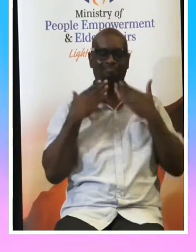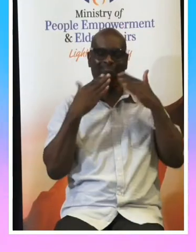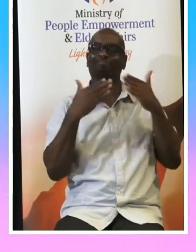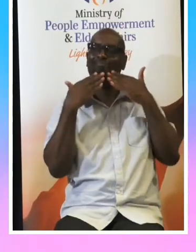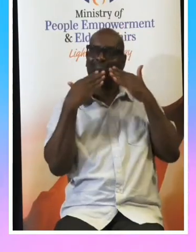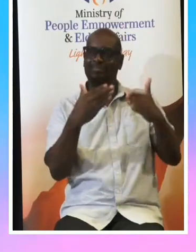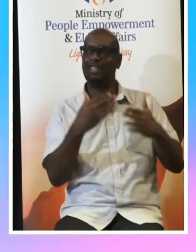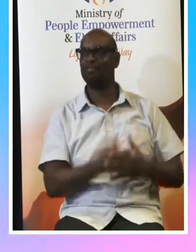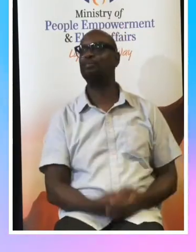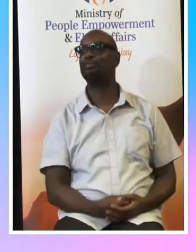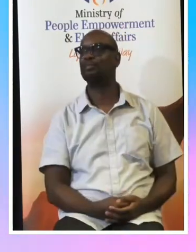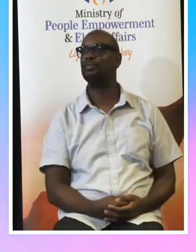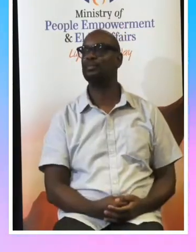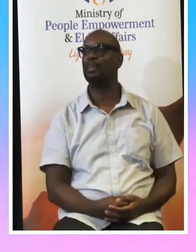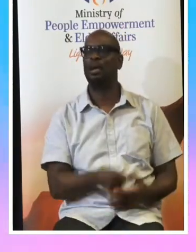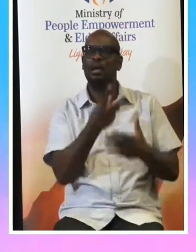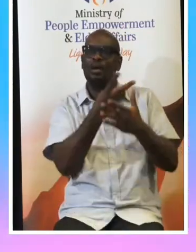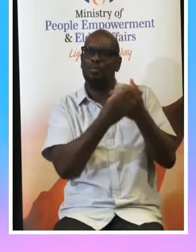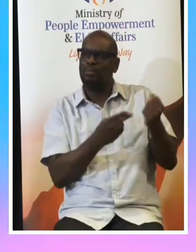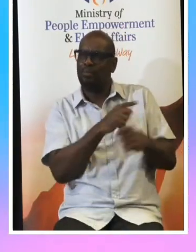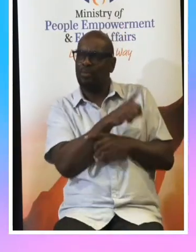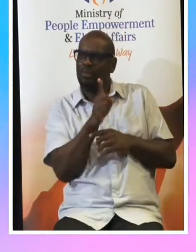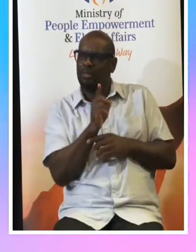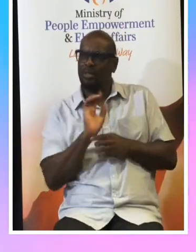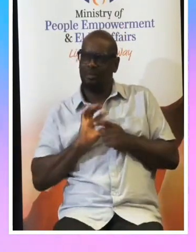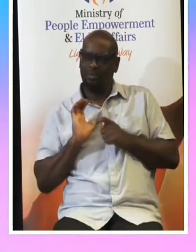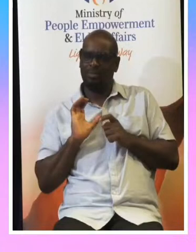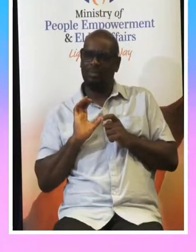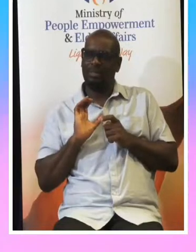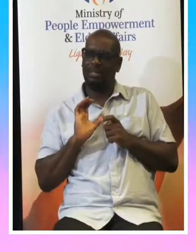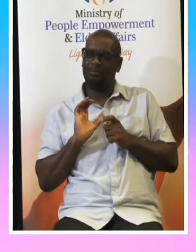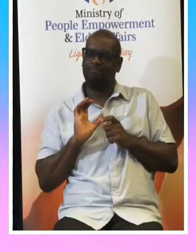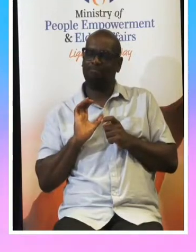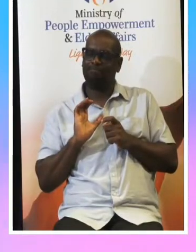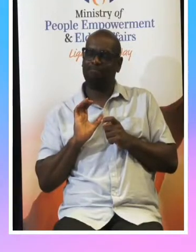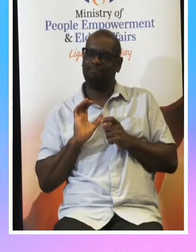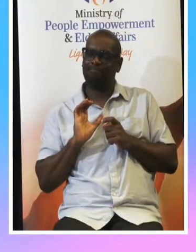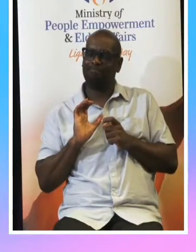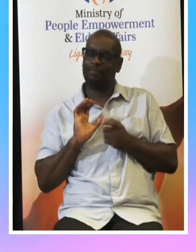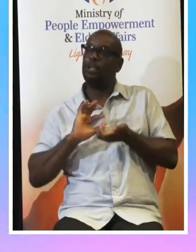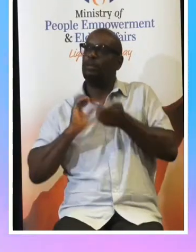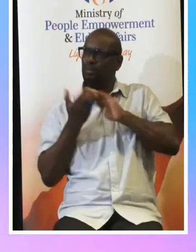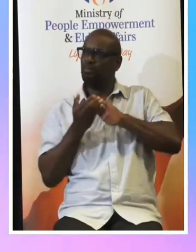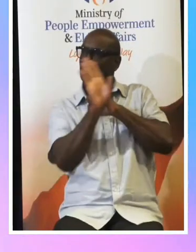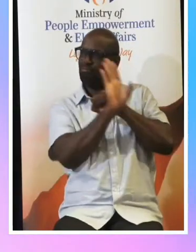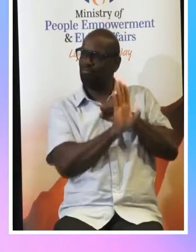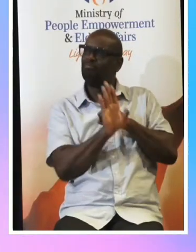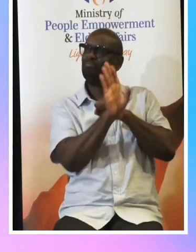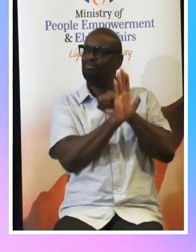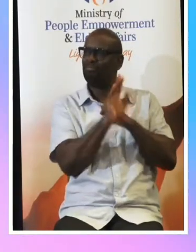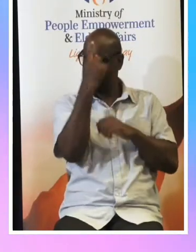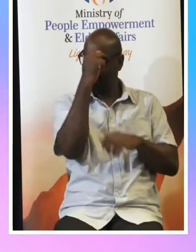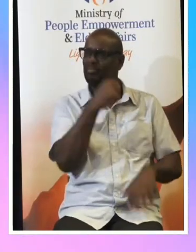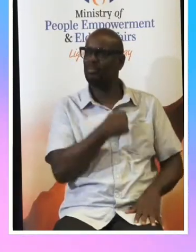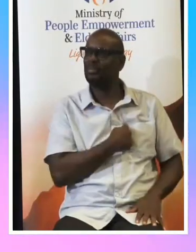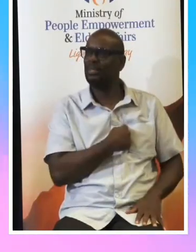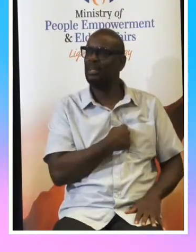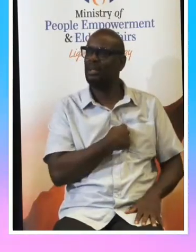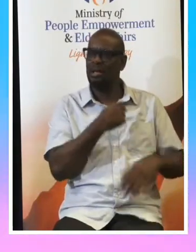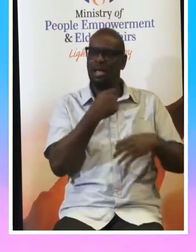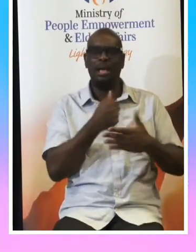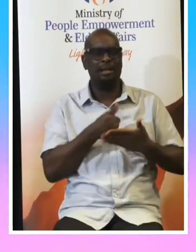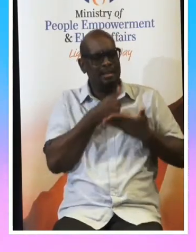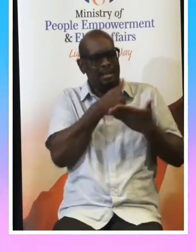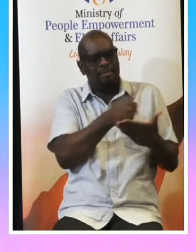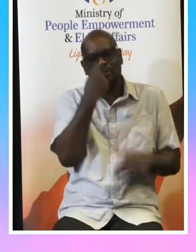a buffer, along with my family, in making me confident in the fact that I was worthy and that I